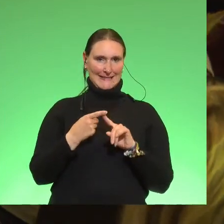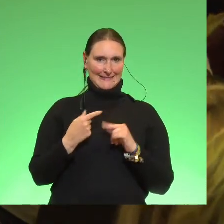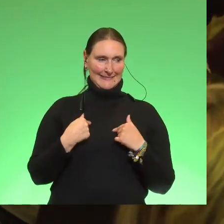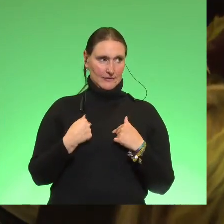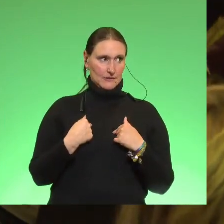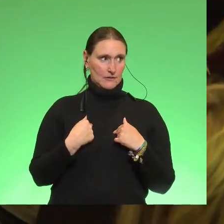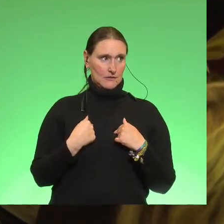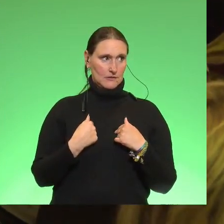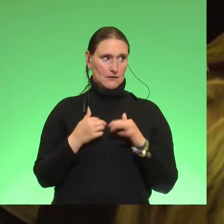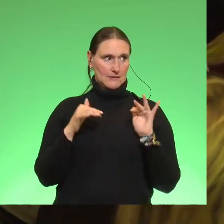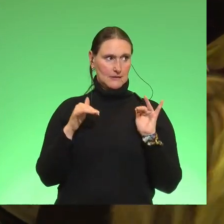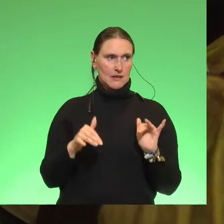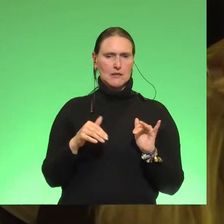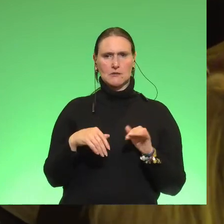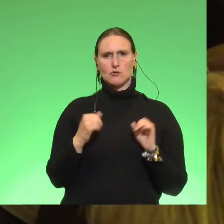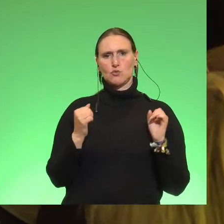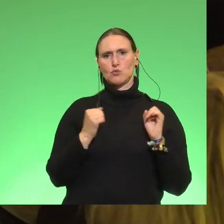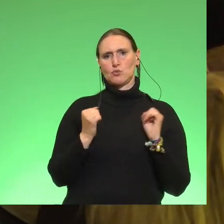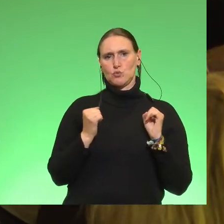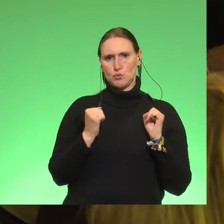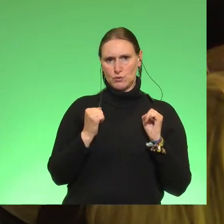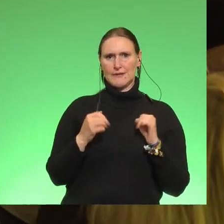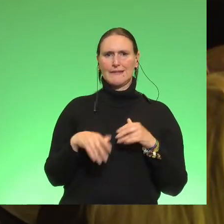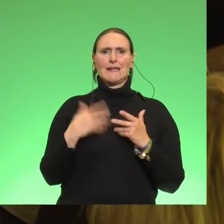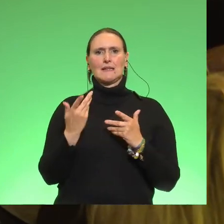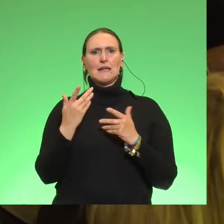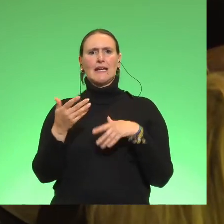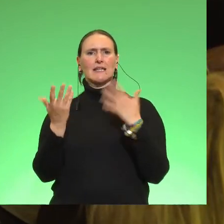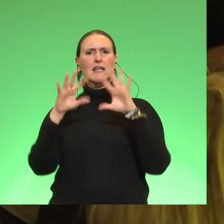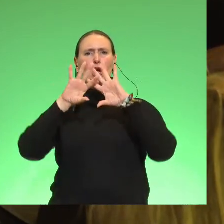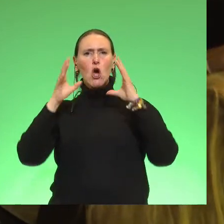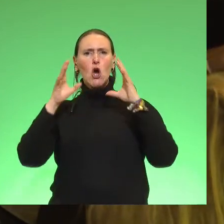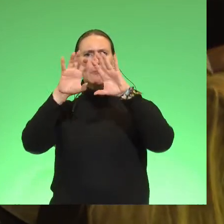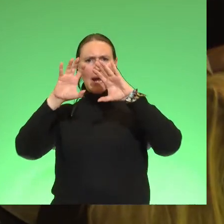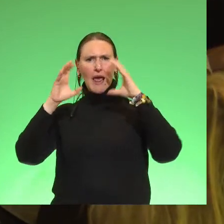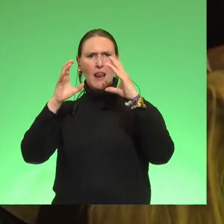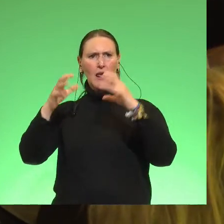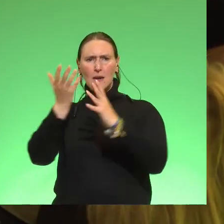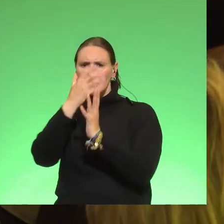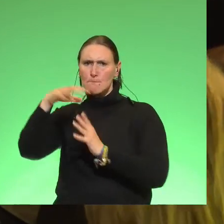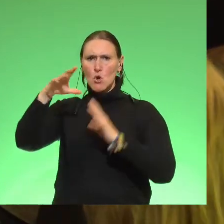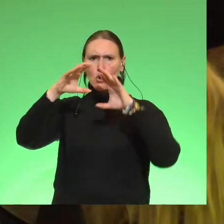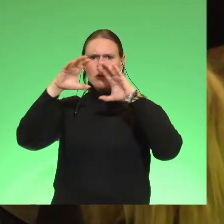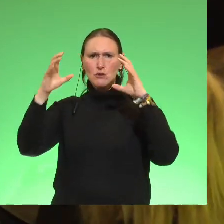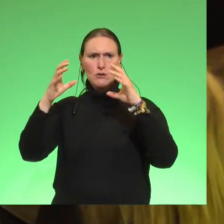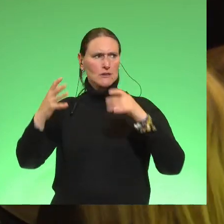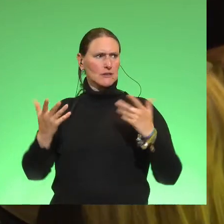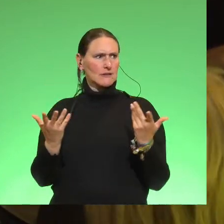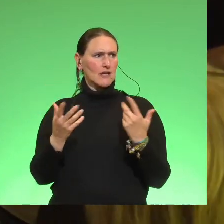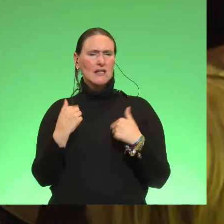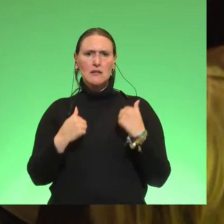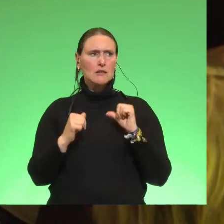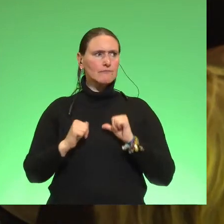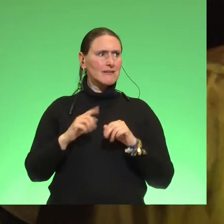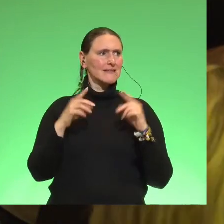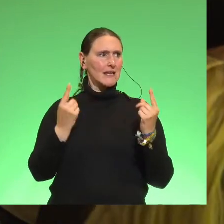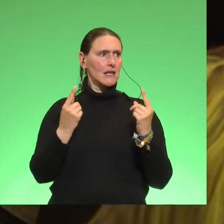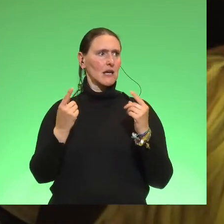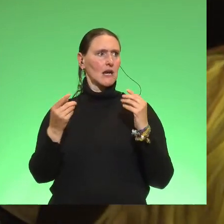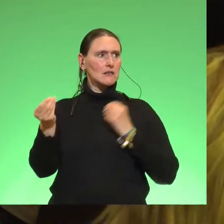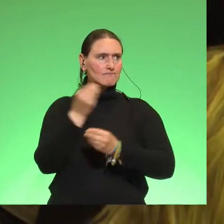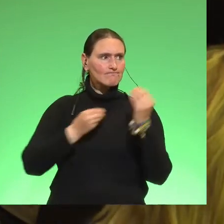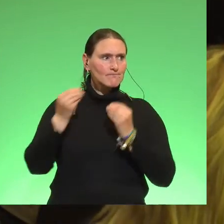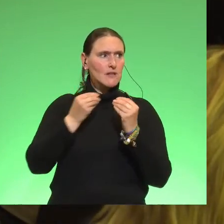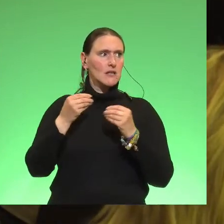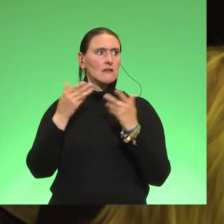This has been incredible as someone of the global majority to experience. And it is infuriating that so much of the conversation here has been taken up